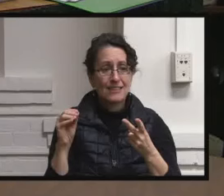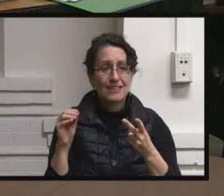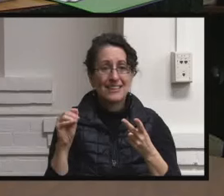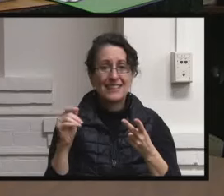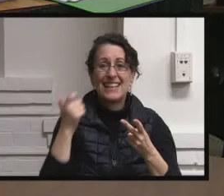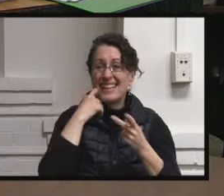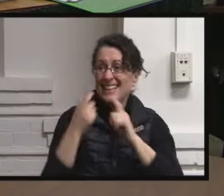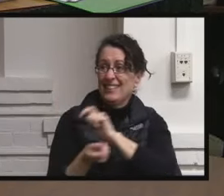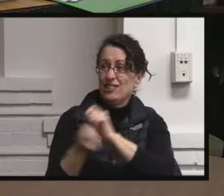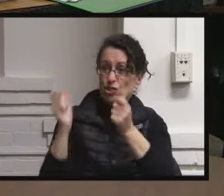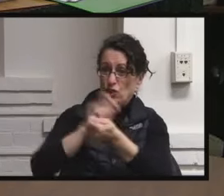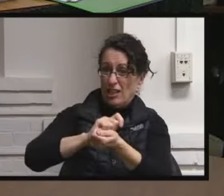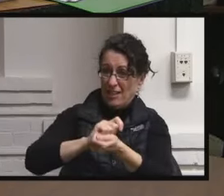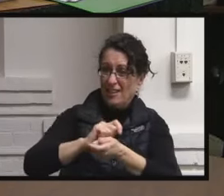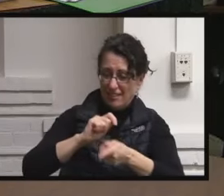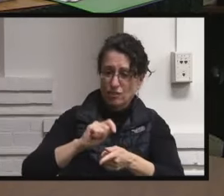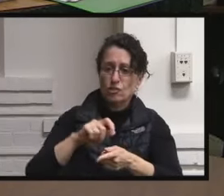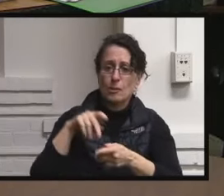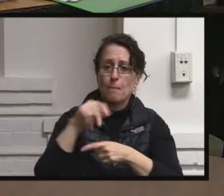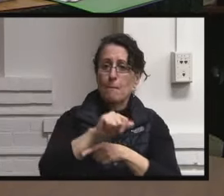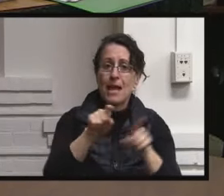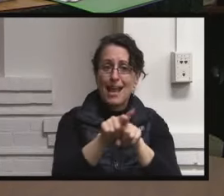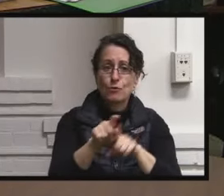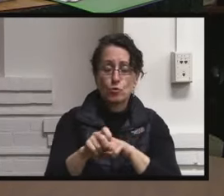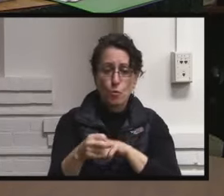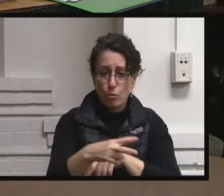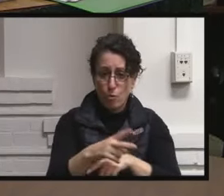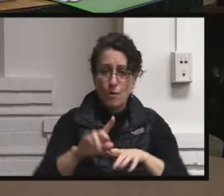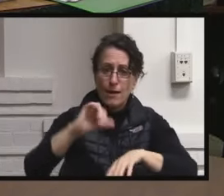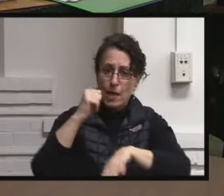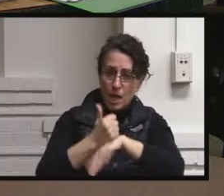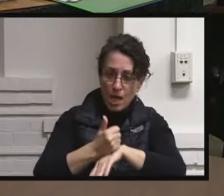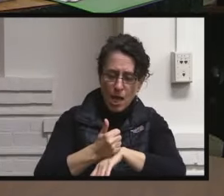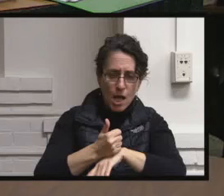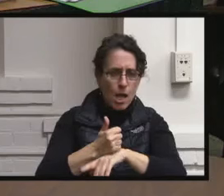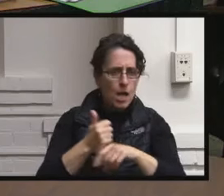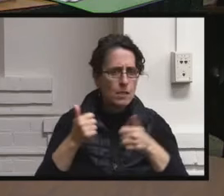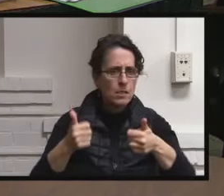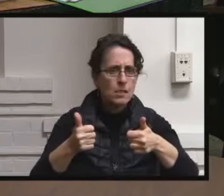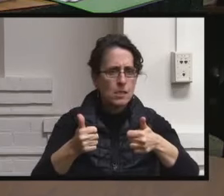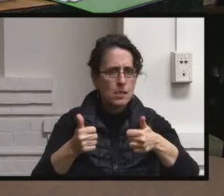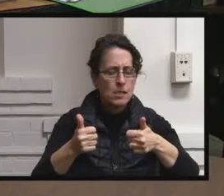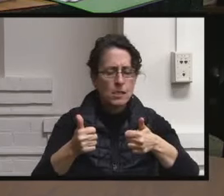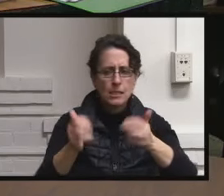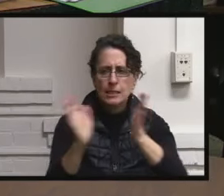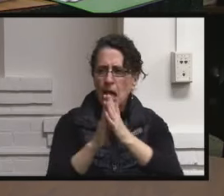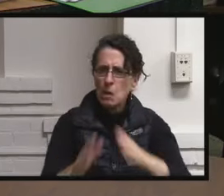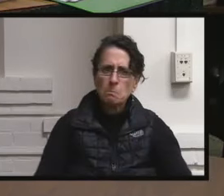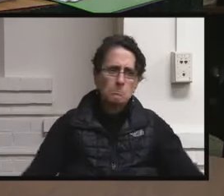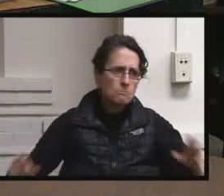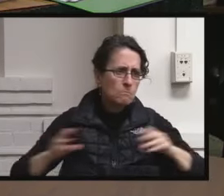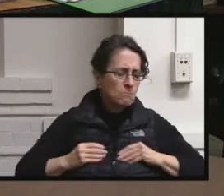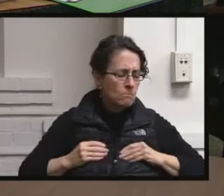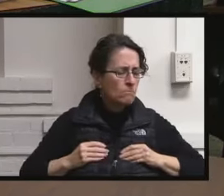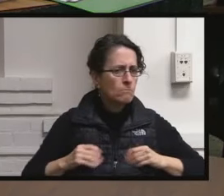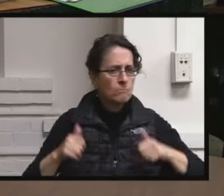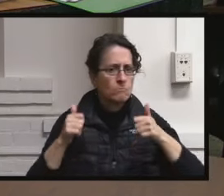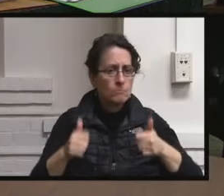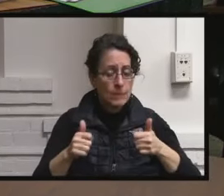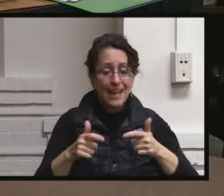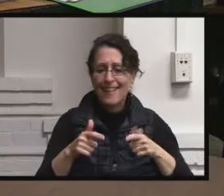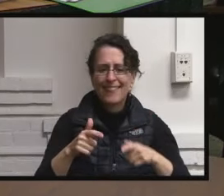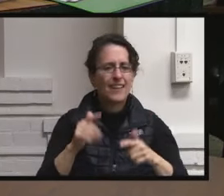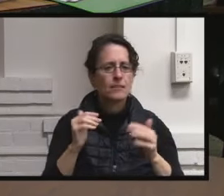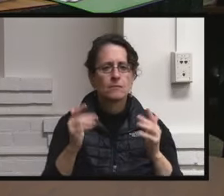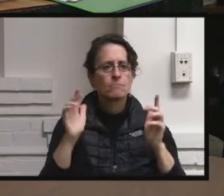the paradigm shift in the handling of solid waste makes this a wise thing for the town to do, and we're recommending that